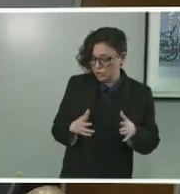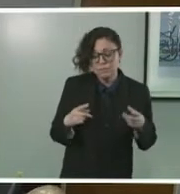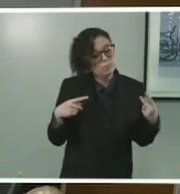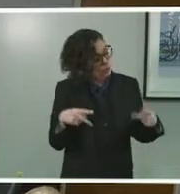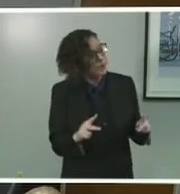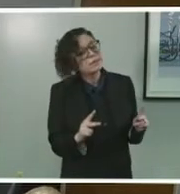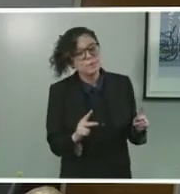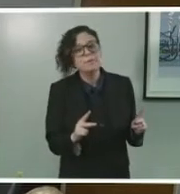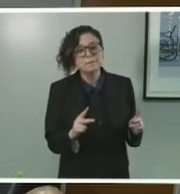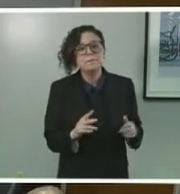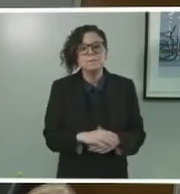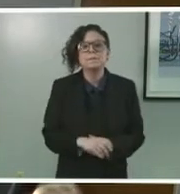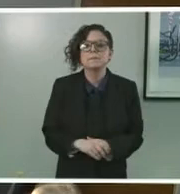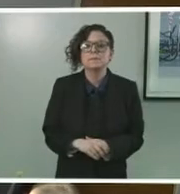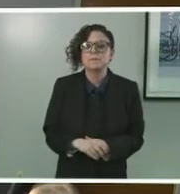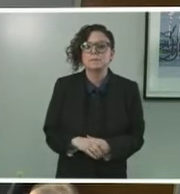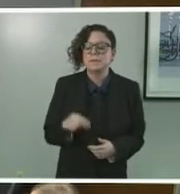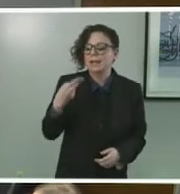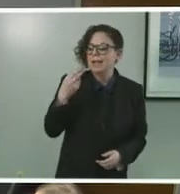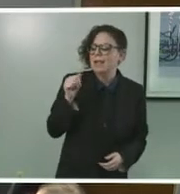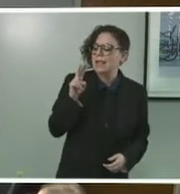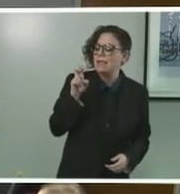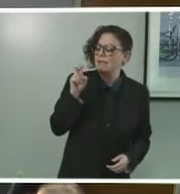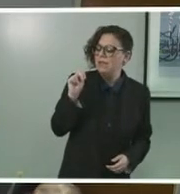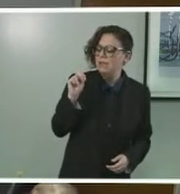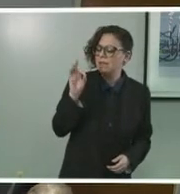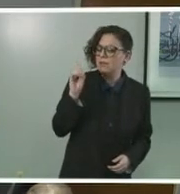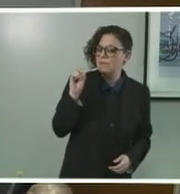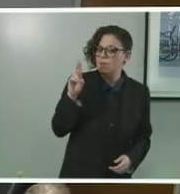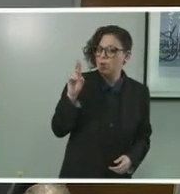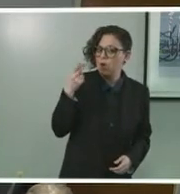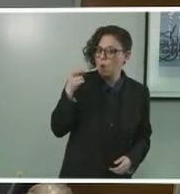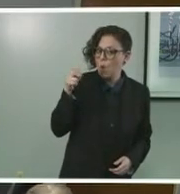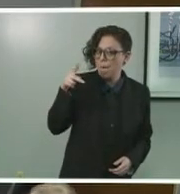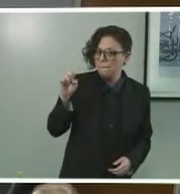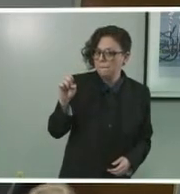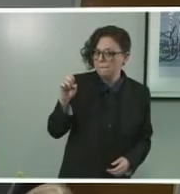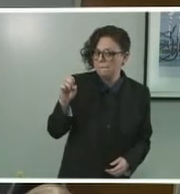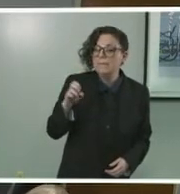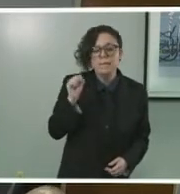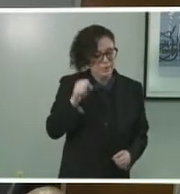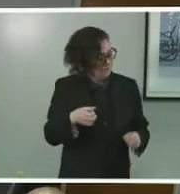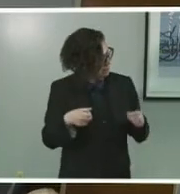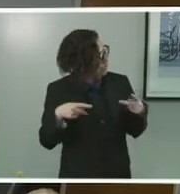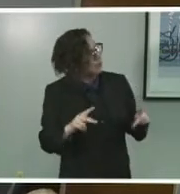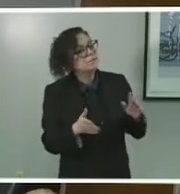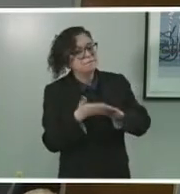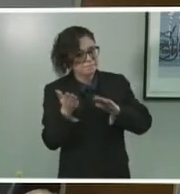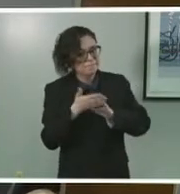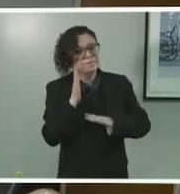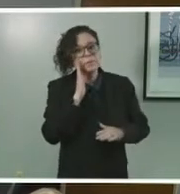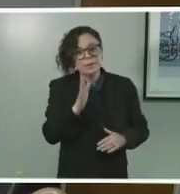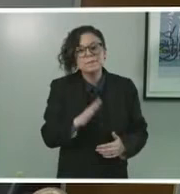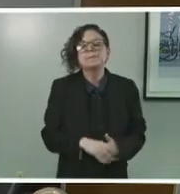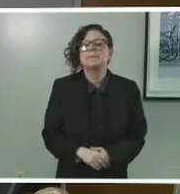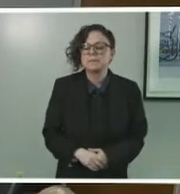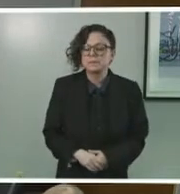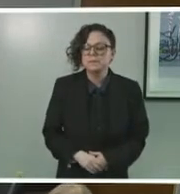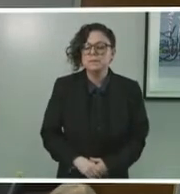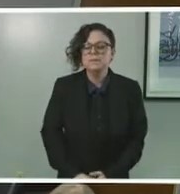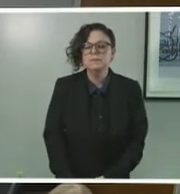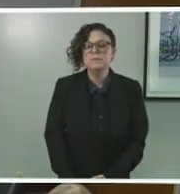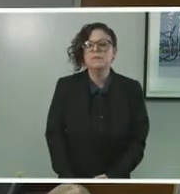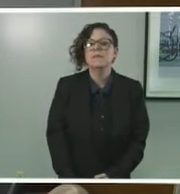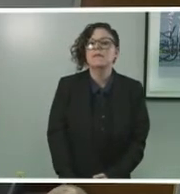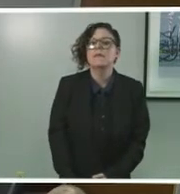Permissible. Okay. Haven for Hope, the facility for the homeless, is certainly open. Yep. Someone asked